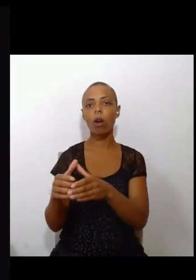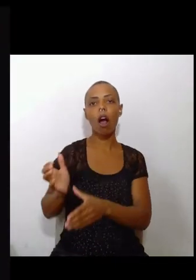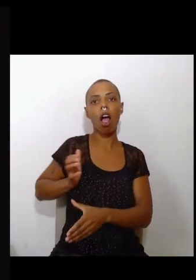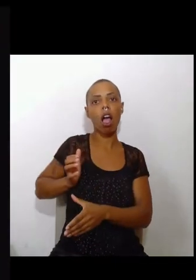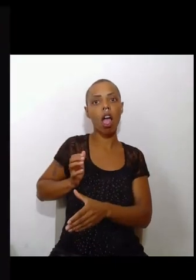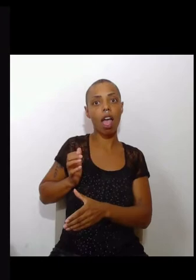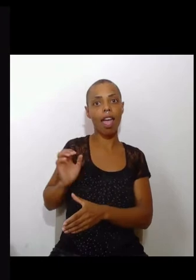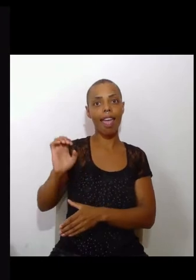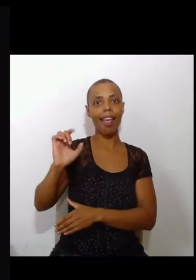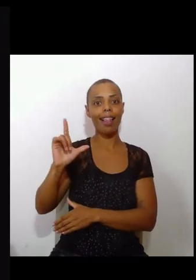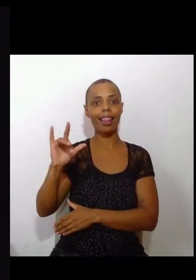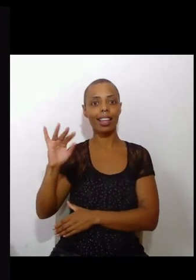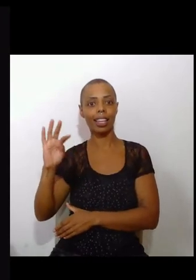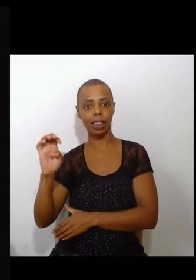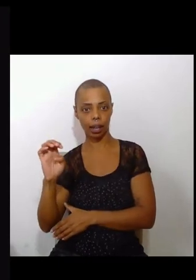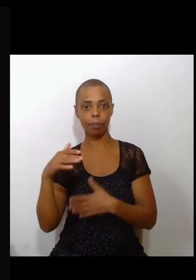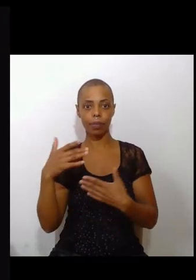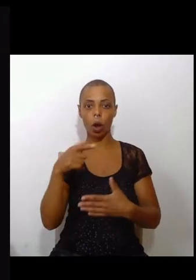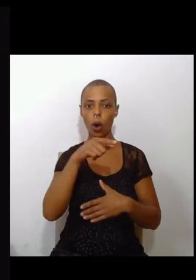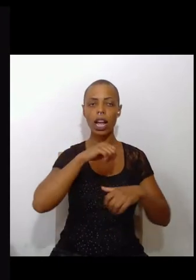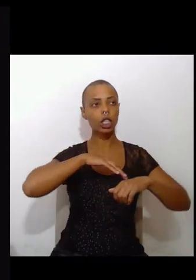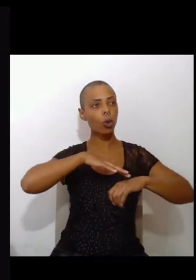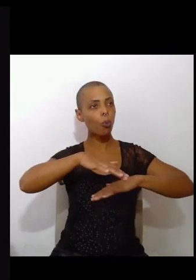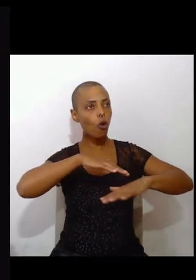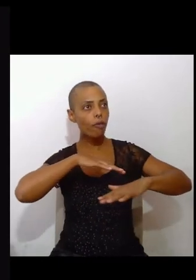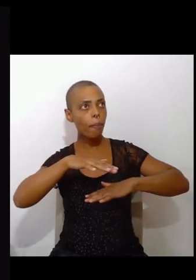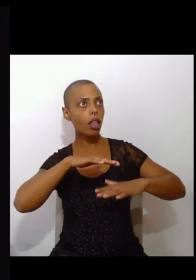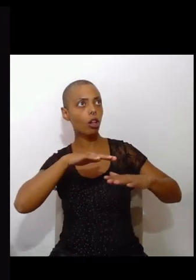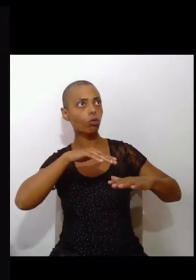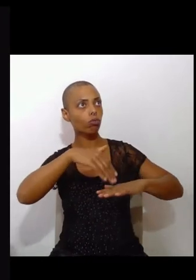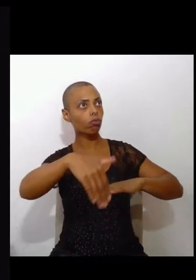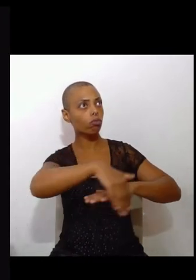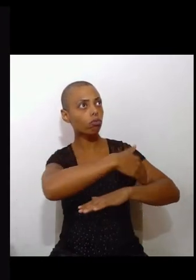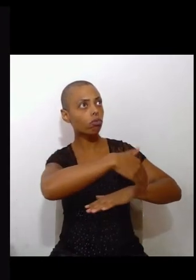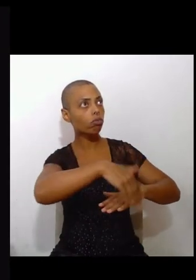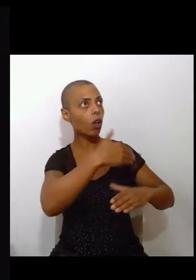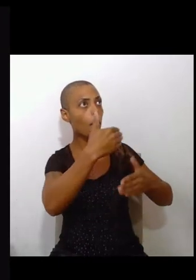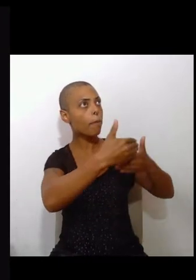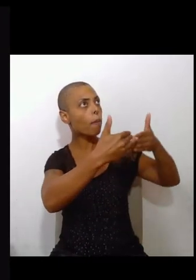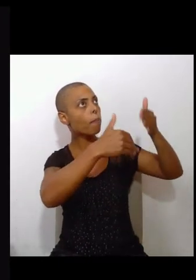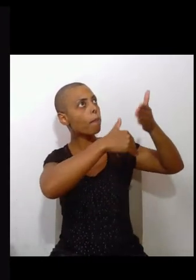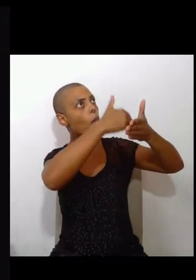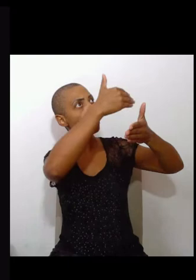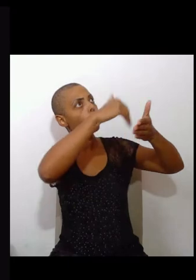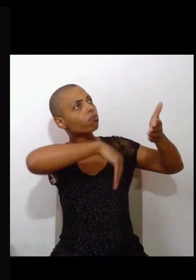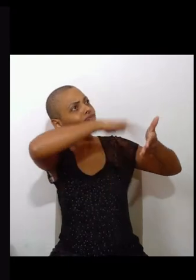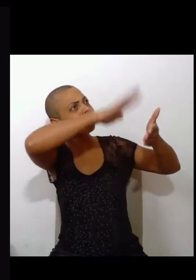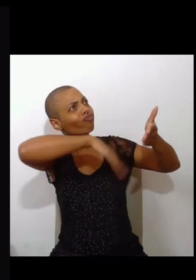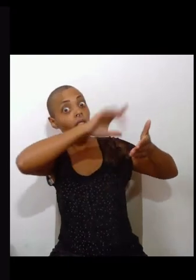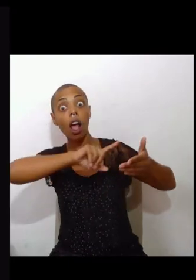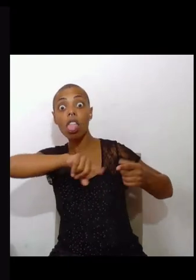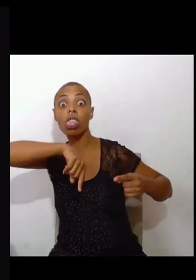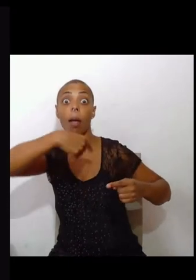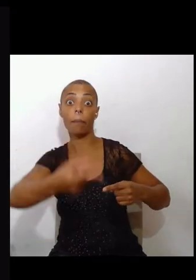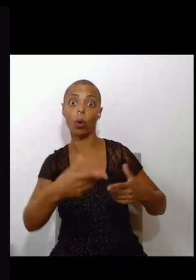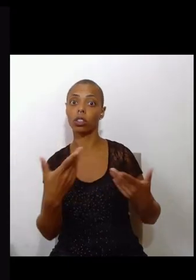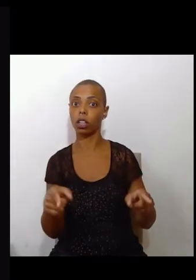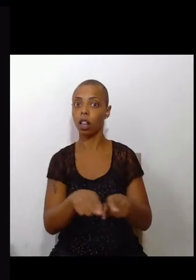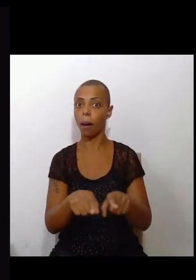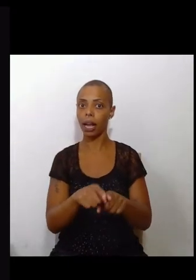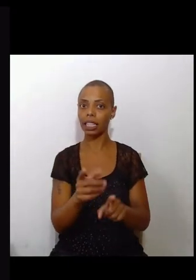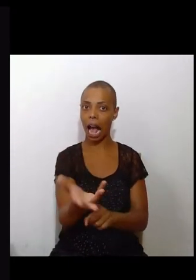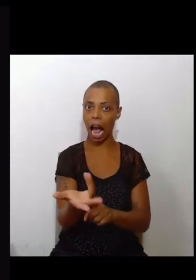India and community art was also a very recent and it's been a recent tool